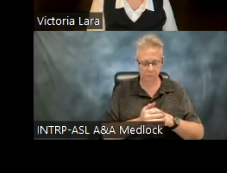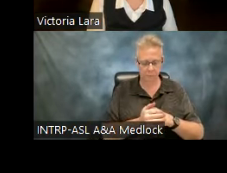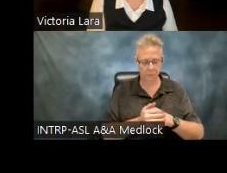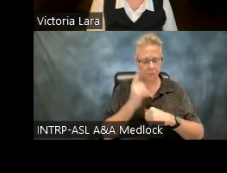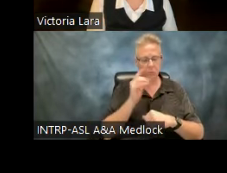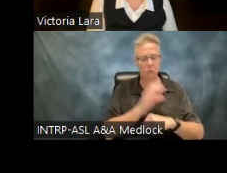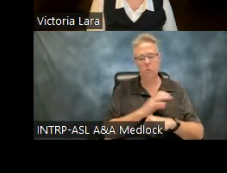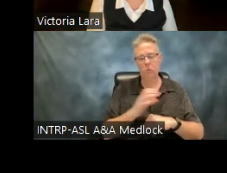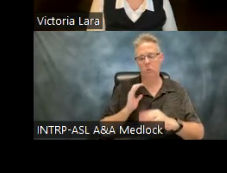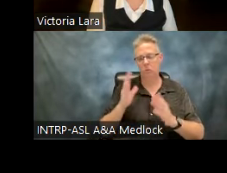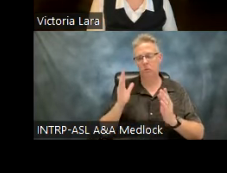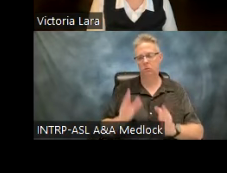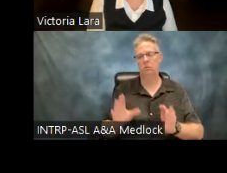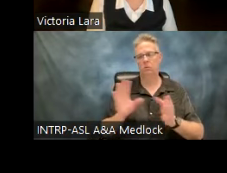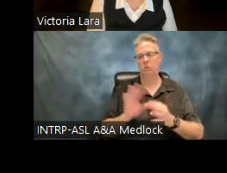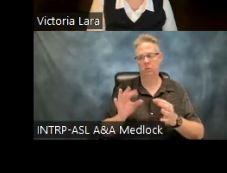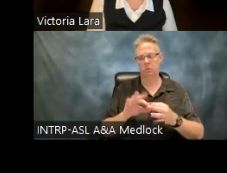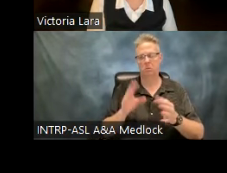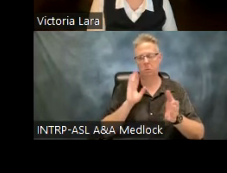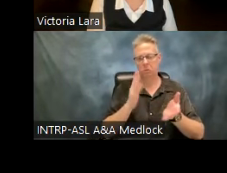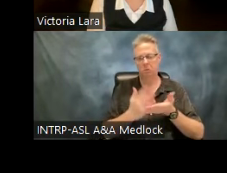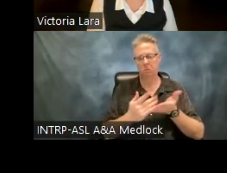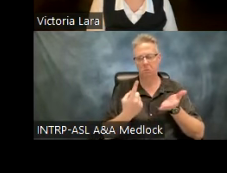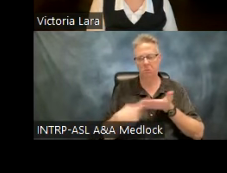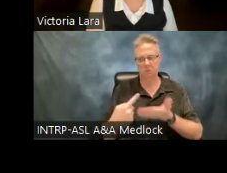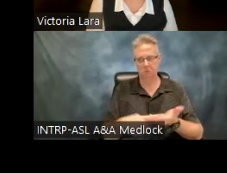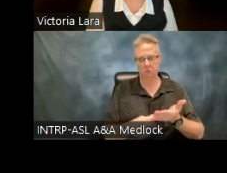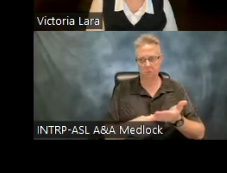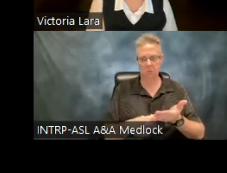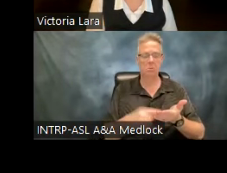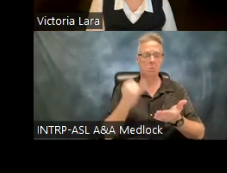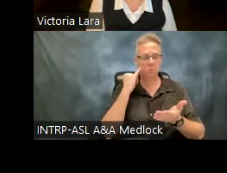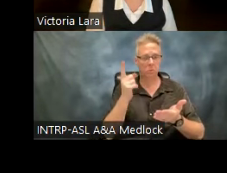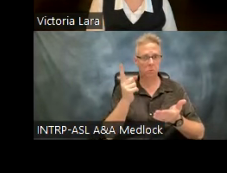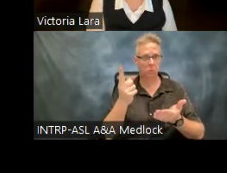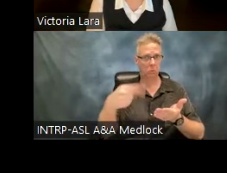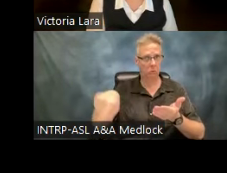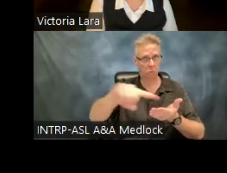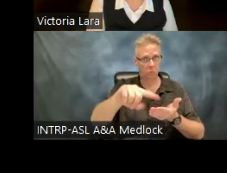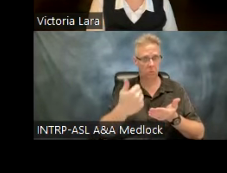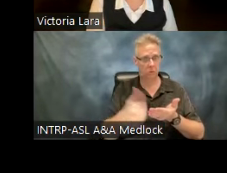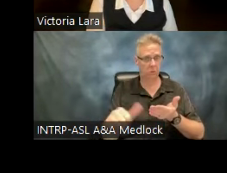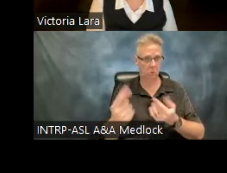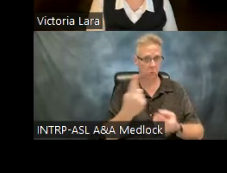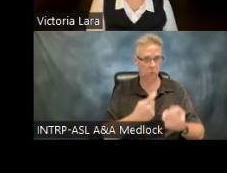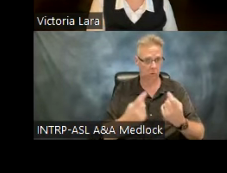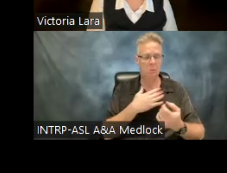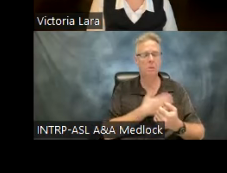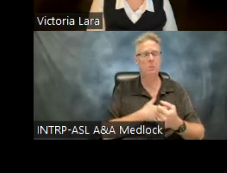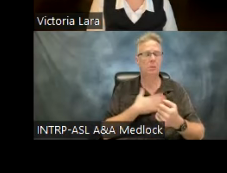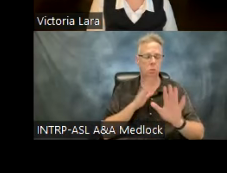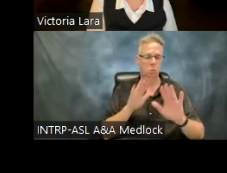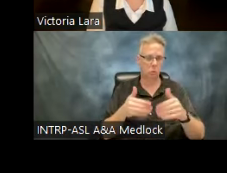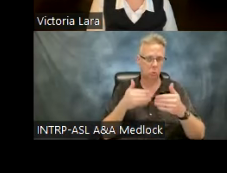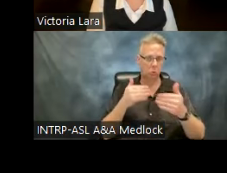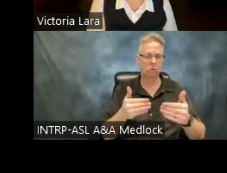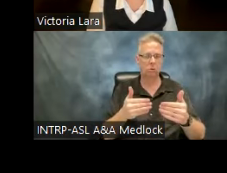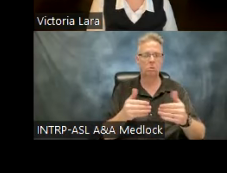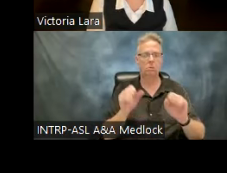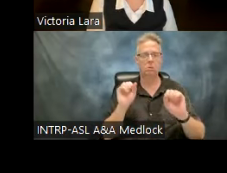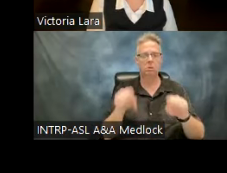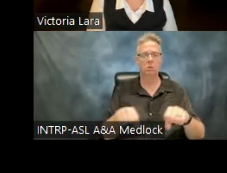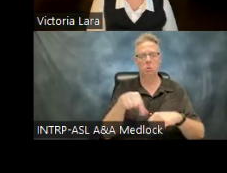are presenting or discussing things, if attendees have questions, please feel free to submit them through